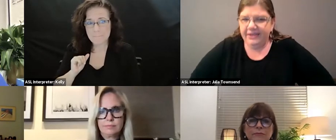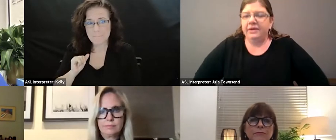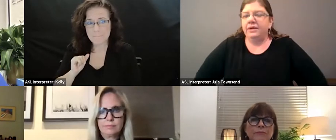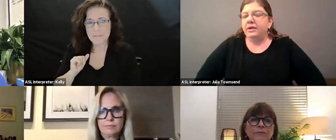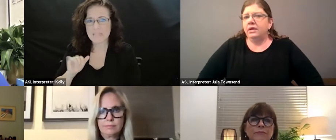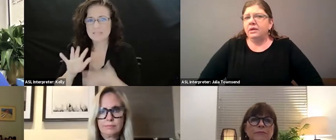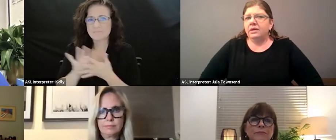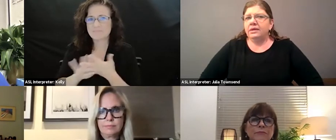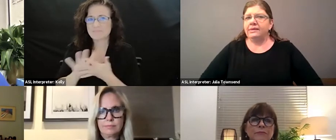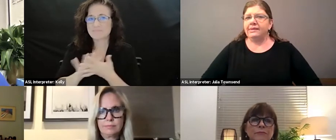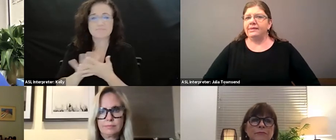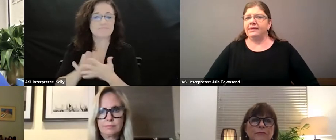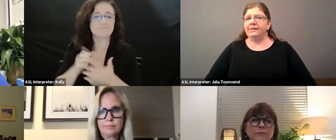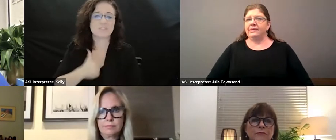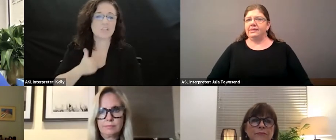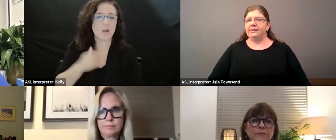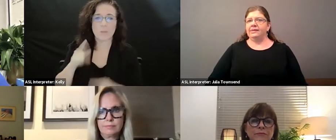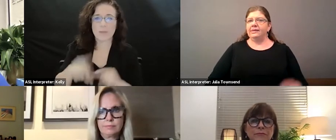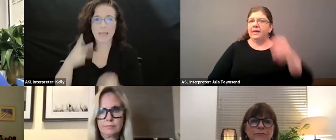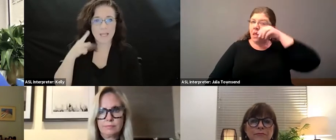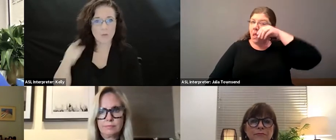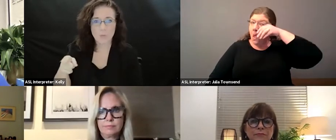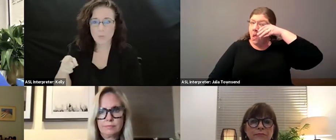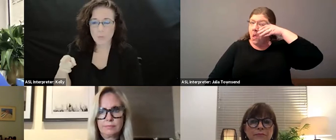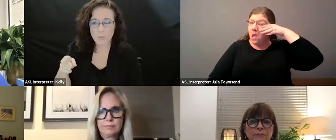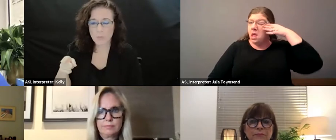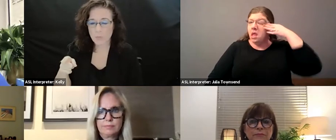miss rivera we're not able to hear you